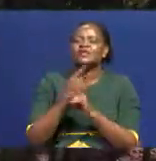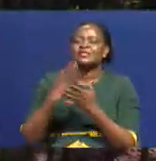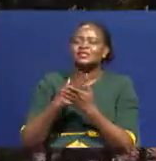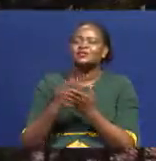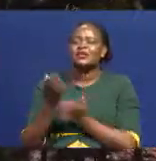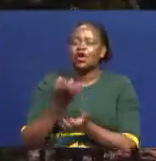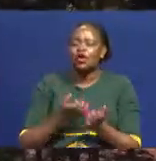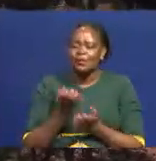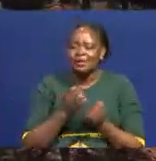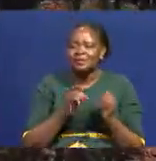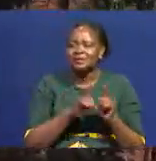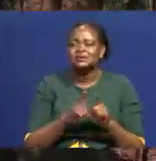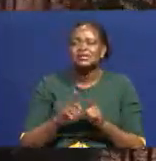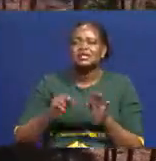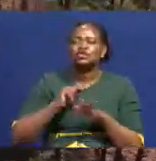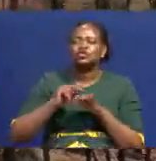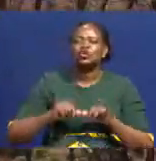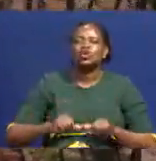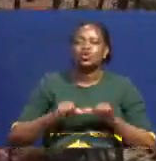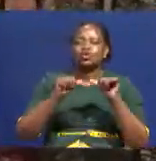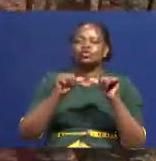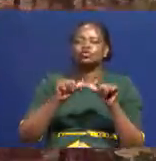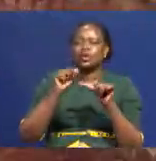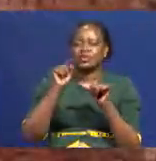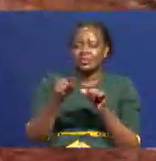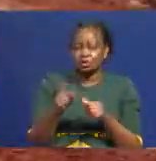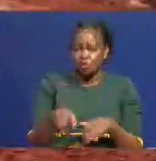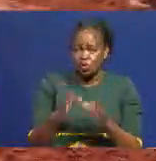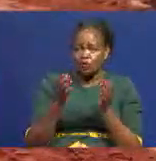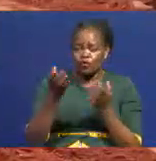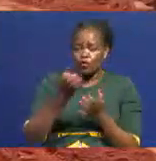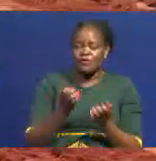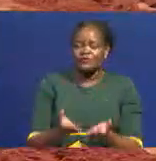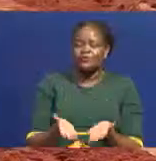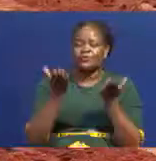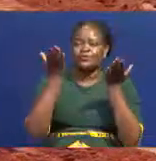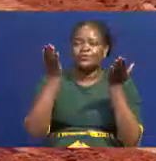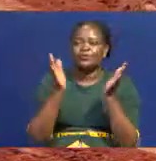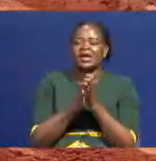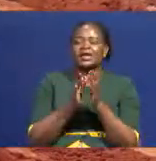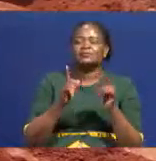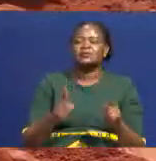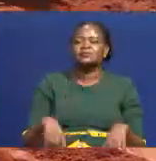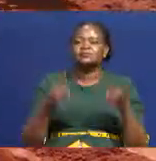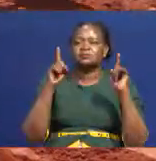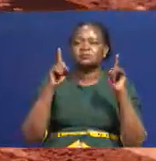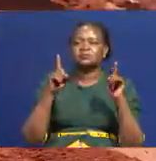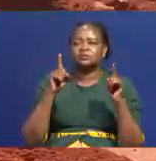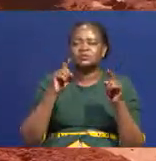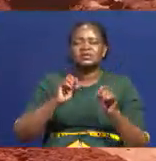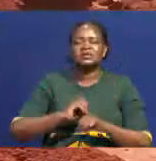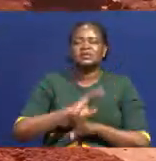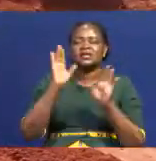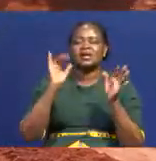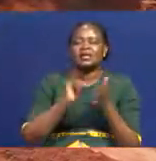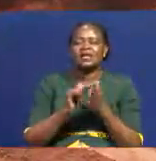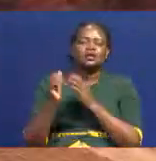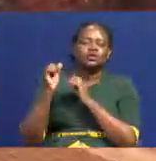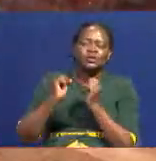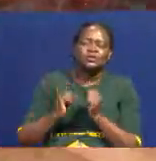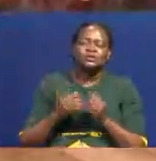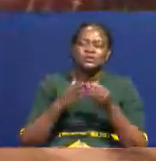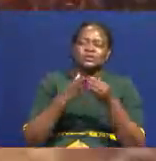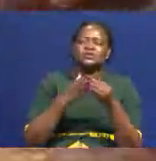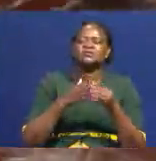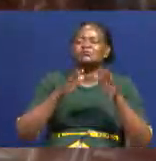economy. As the nation continues on this path of economic recovery and prosperity, it is evident that strategic leadership